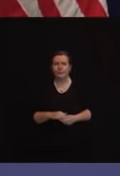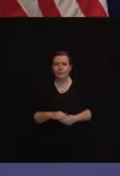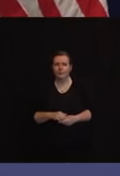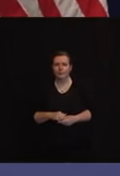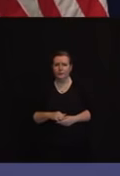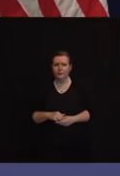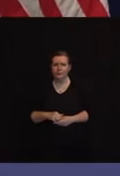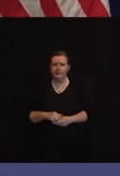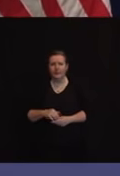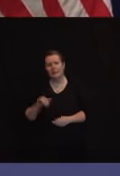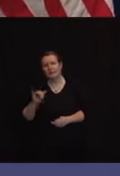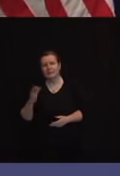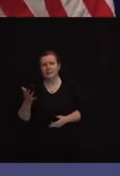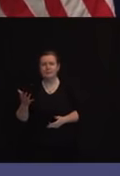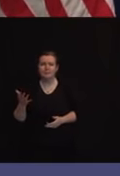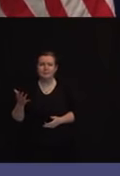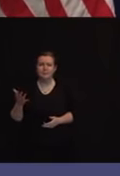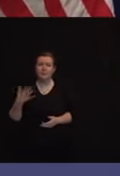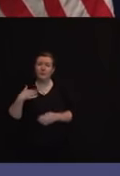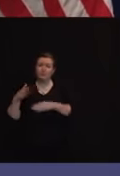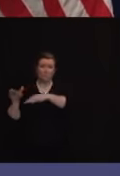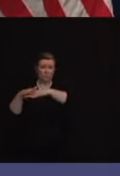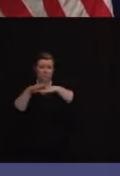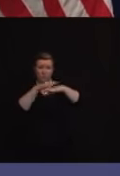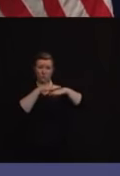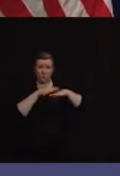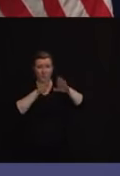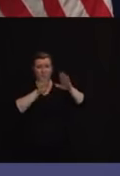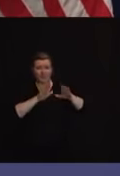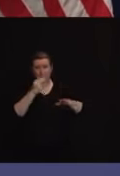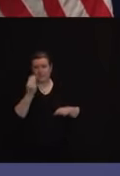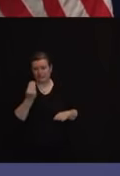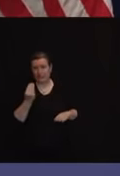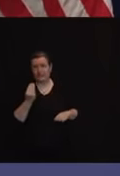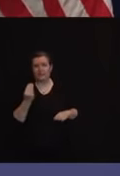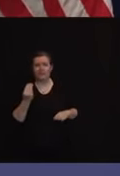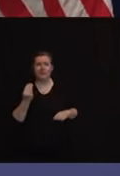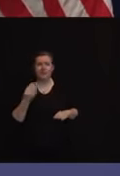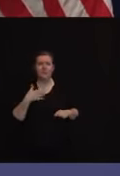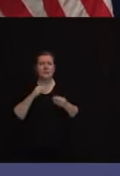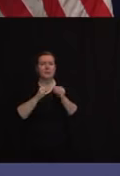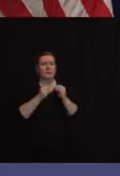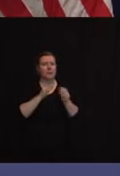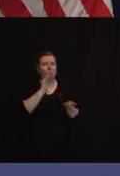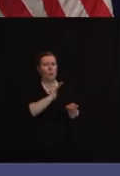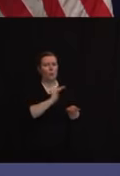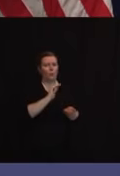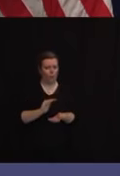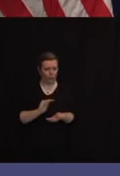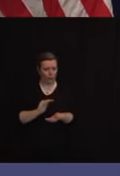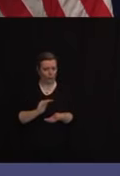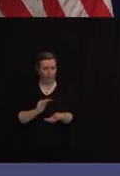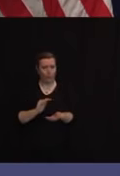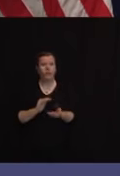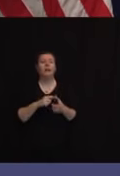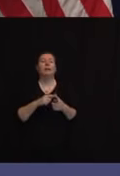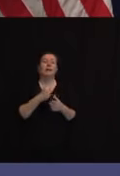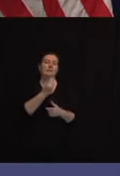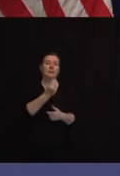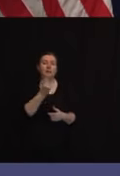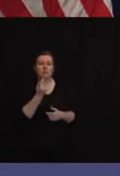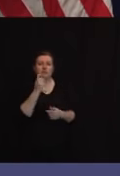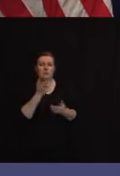Sunday, Mondays tend to be lower numbers, and then they get caught up on Tuesday. It's particularly sobering that this is now Thursday